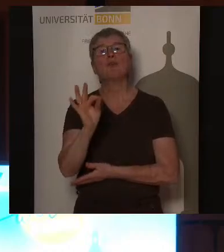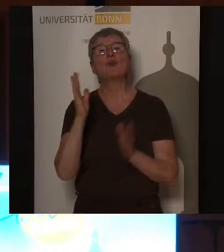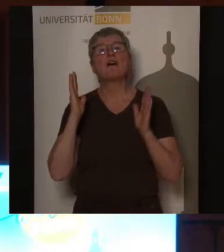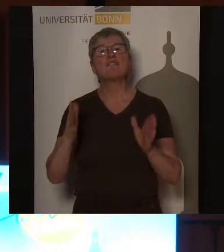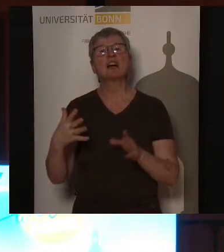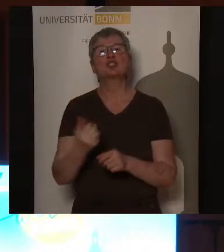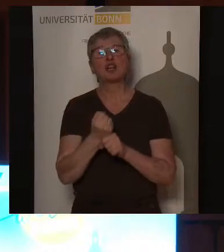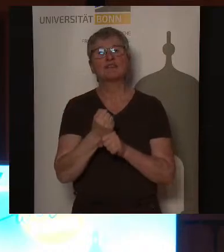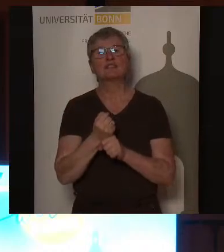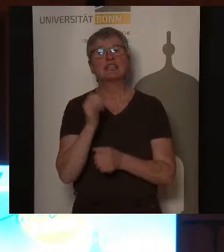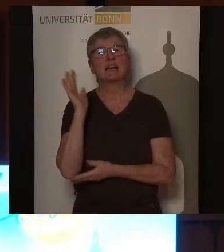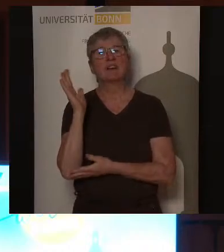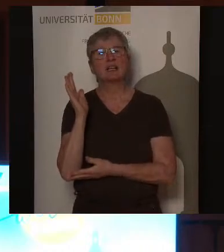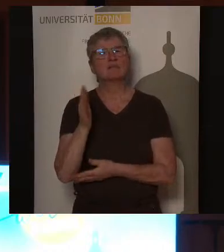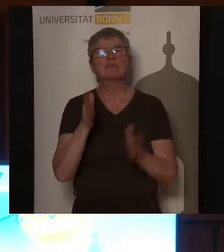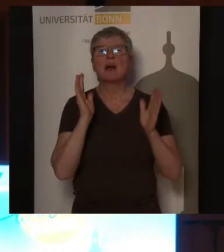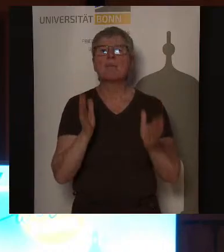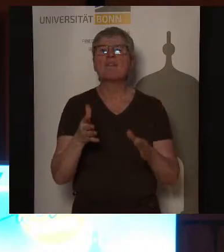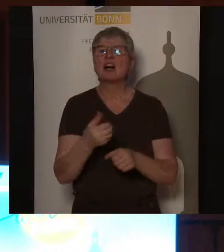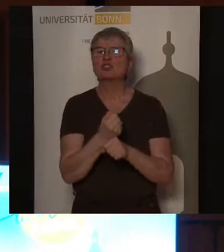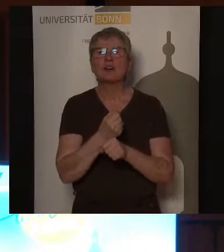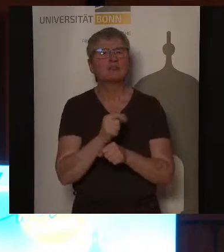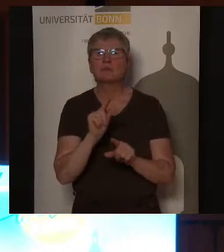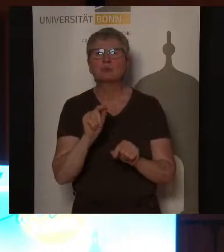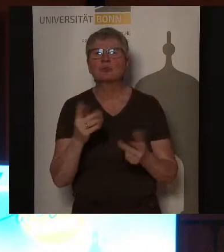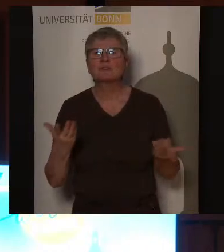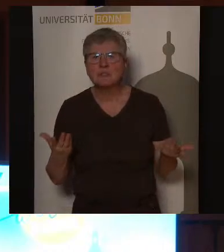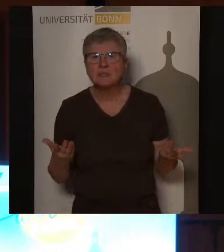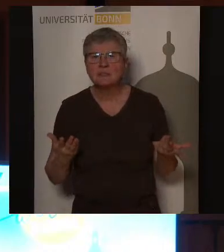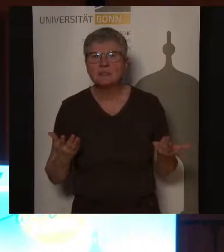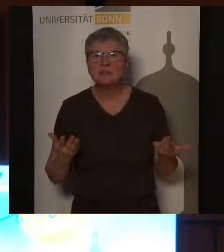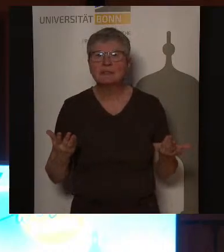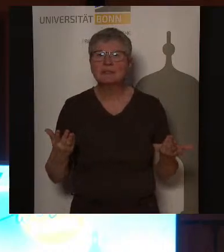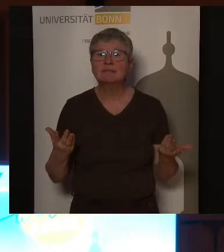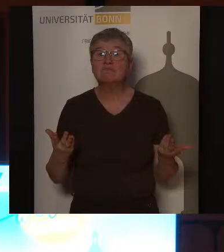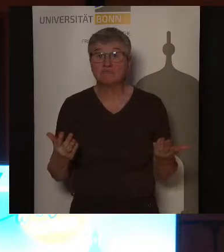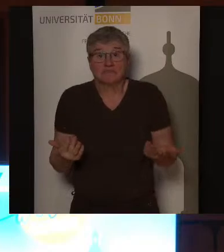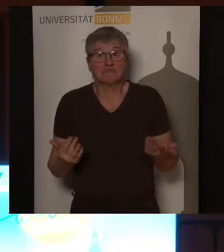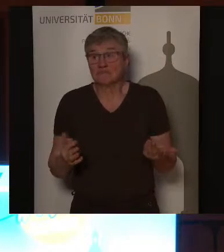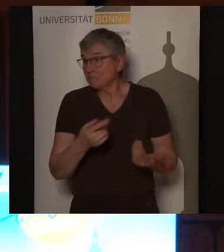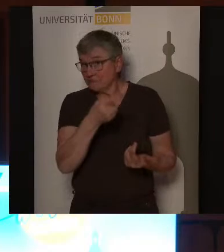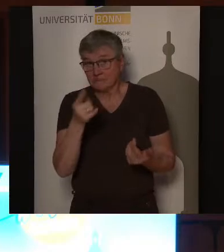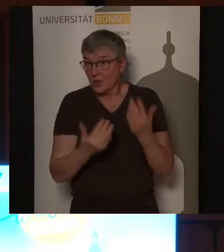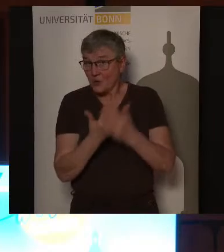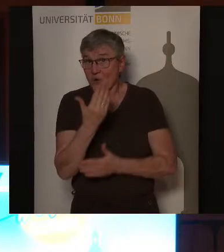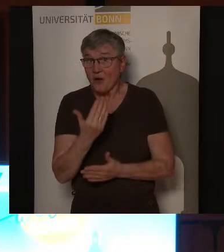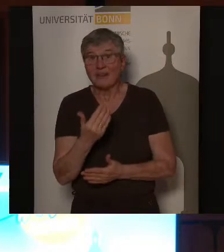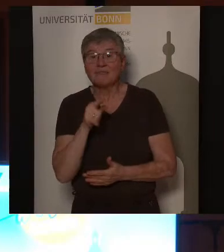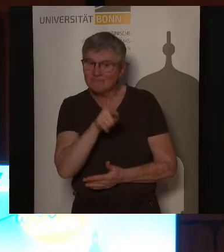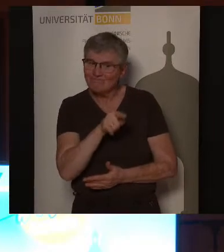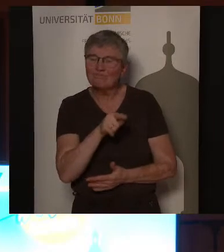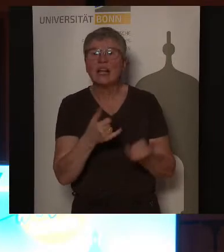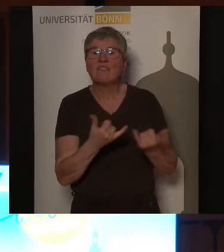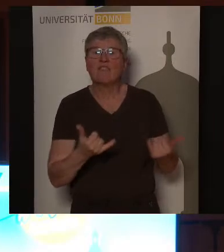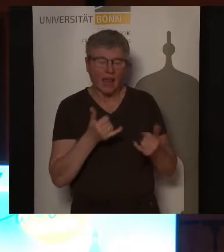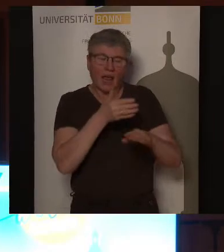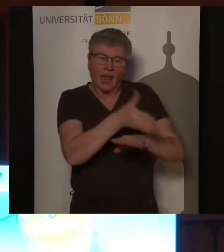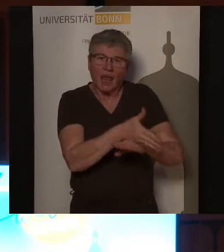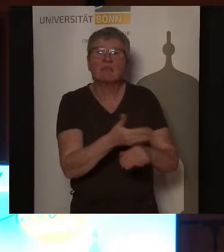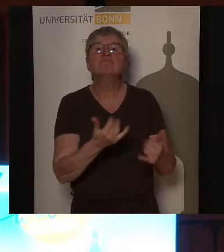Ms. Smeets, that you're representing a specific department?